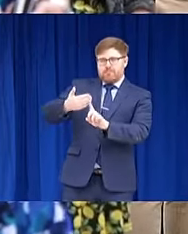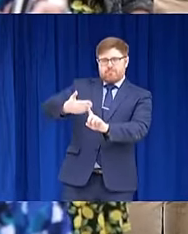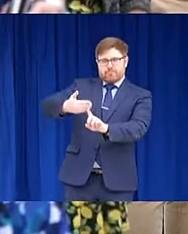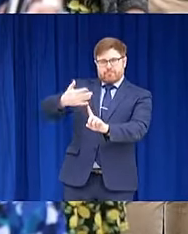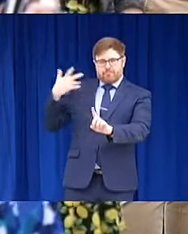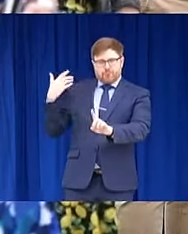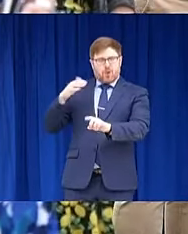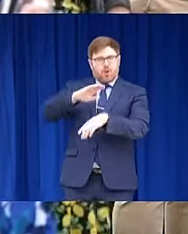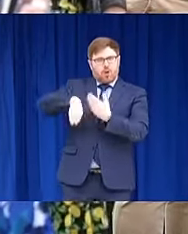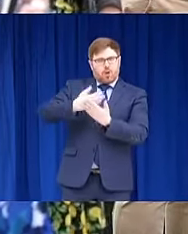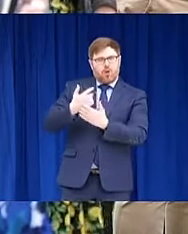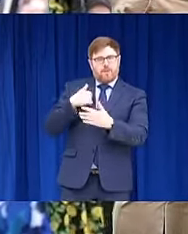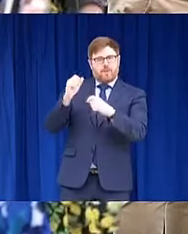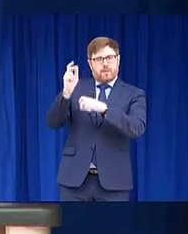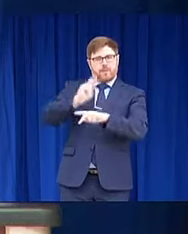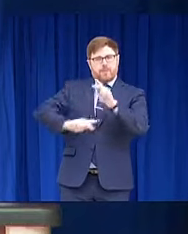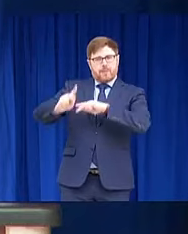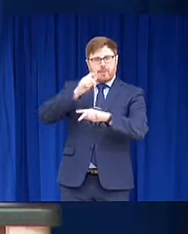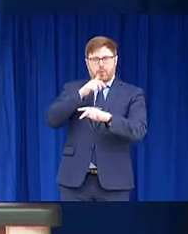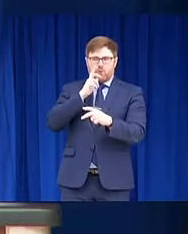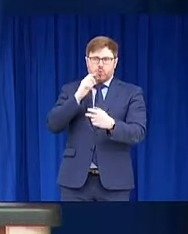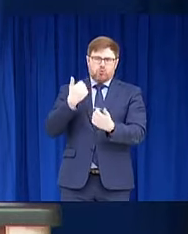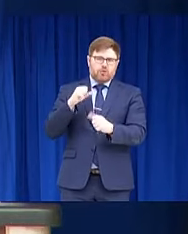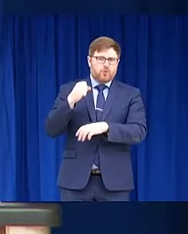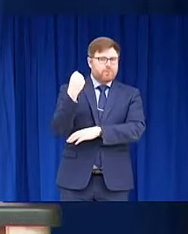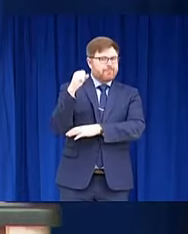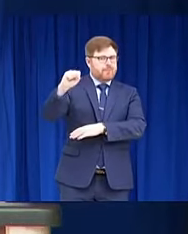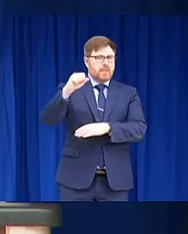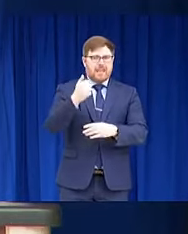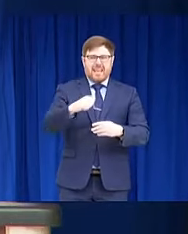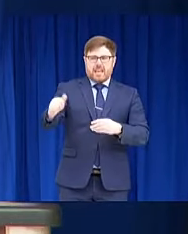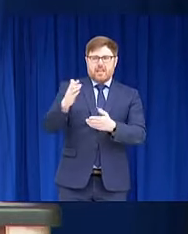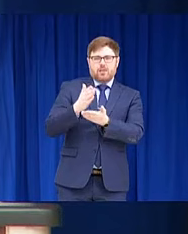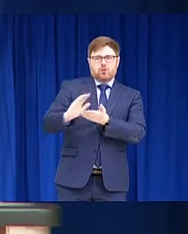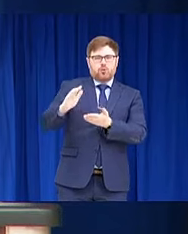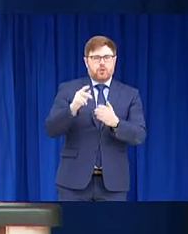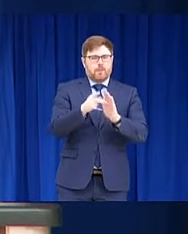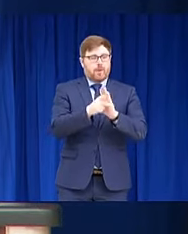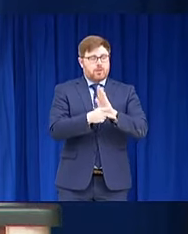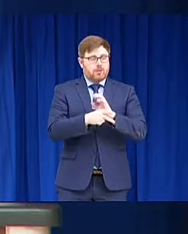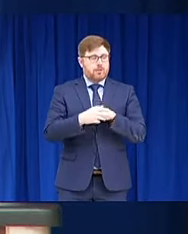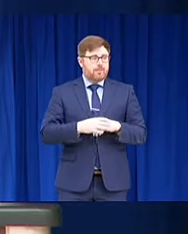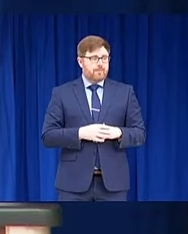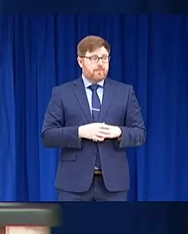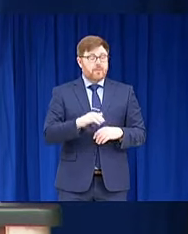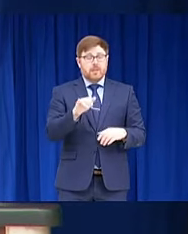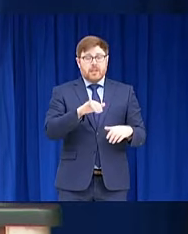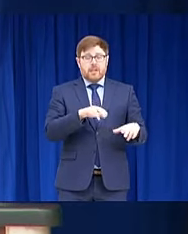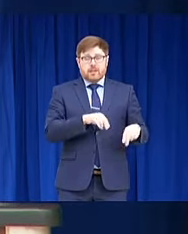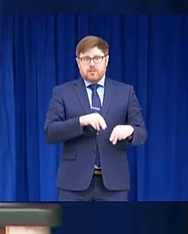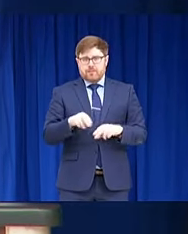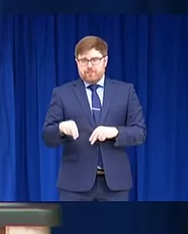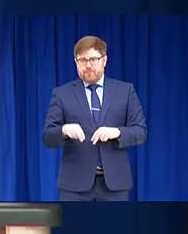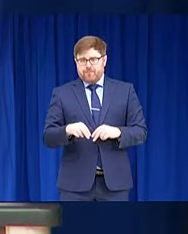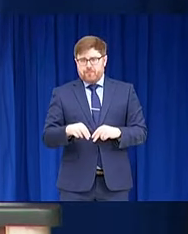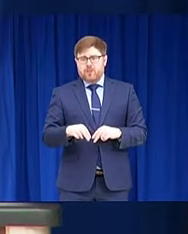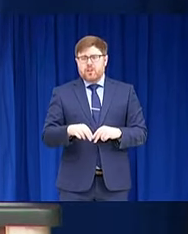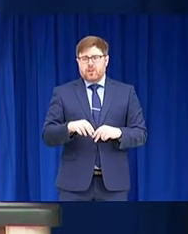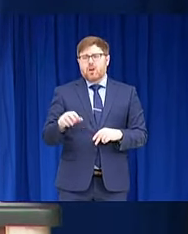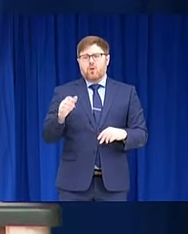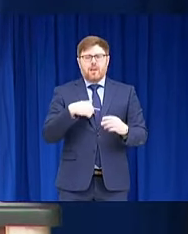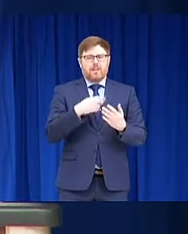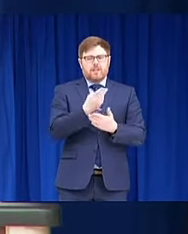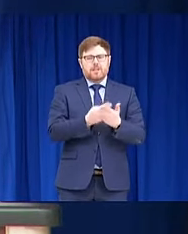and Marines who fought against exclusionary policies, like the Navy's Keith Meinhold and the Marine Corps' Eric